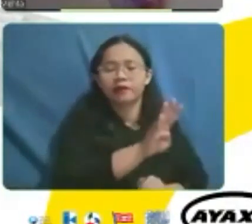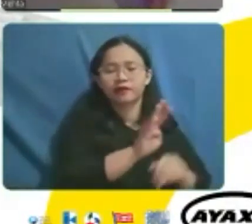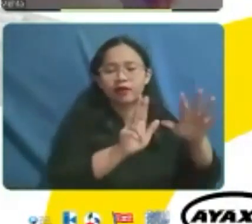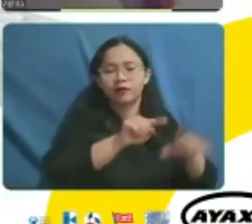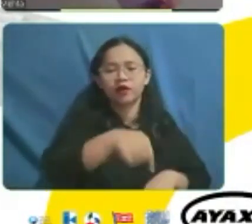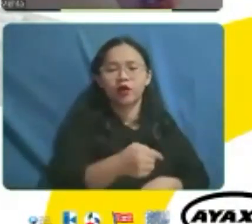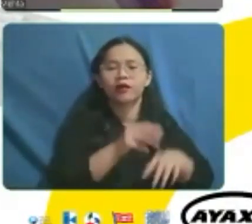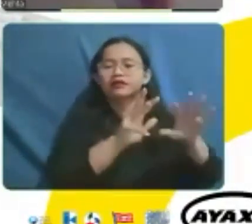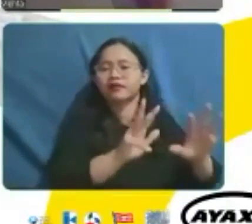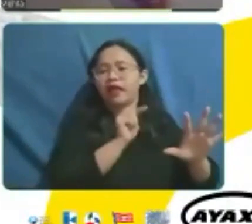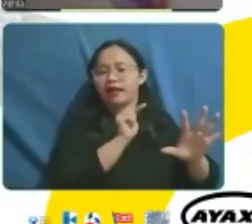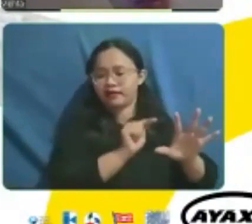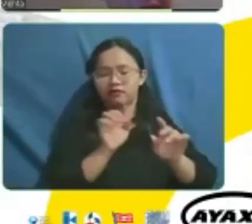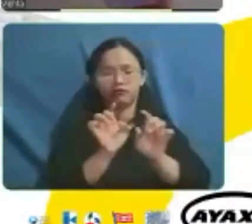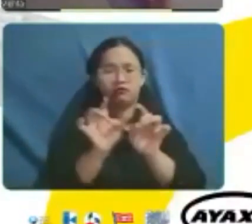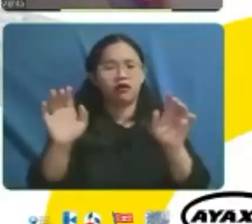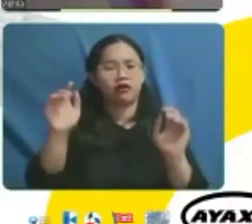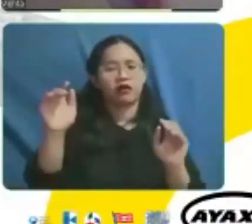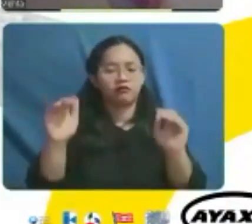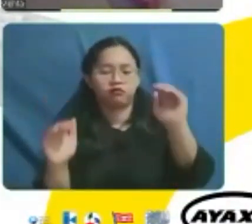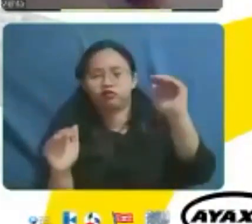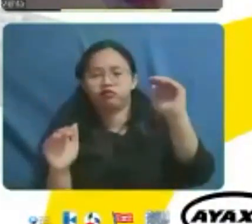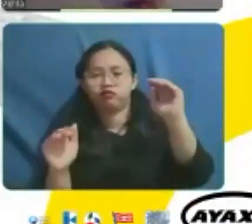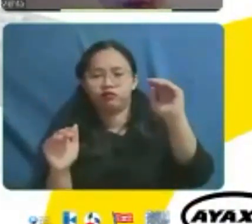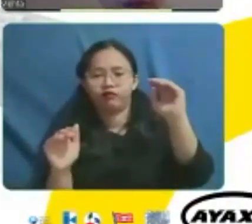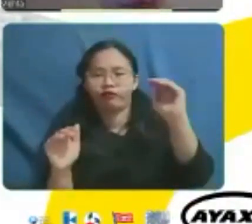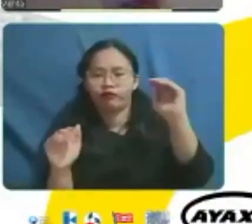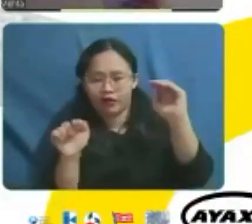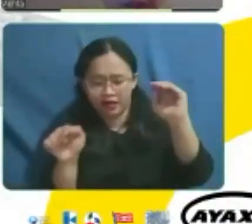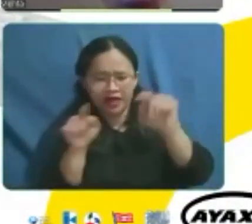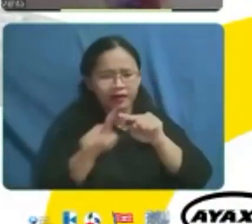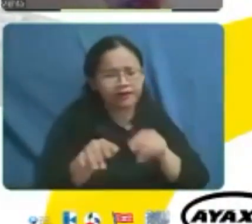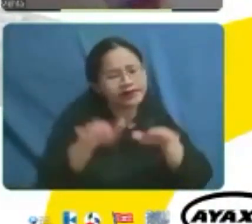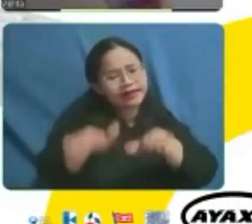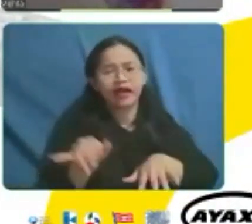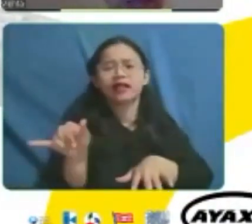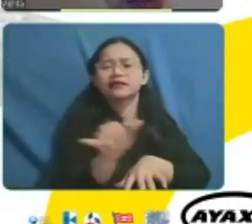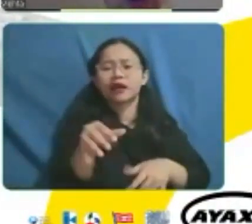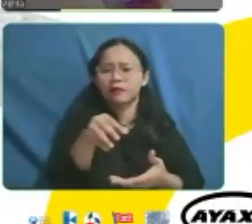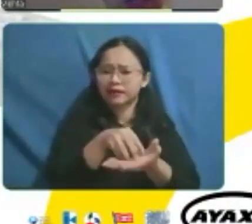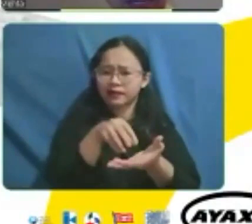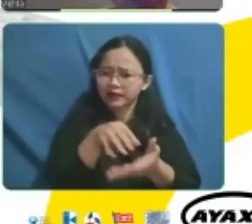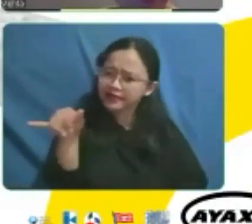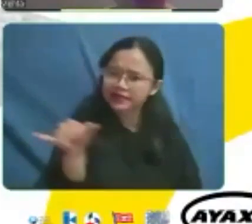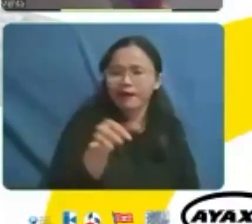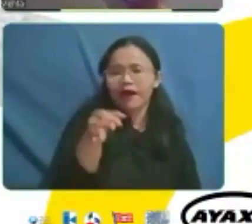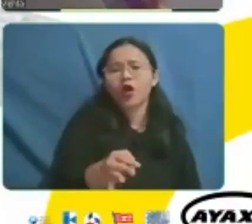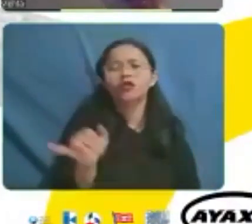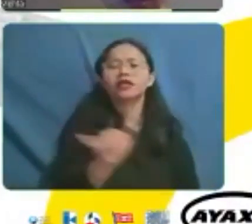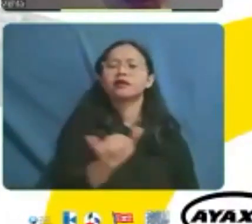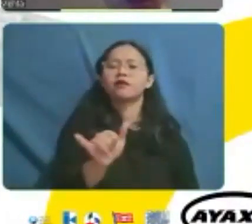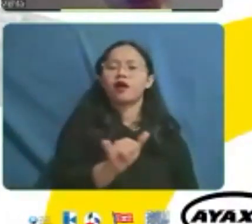pattern these two children living in the same city are really experiencing. And if you look at the next